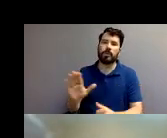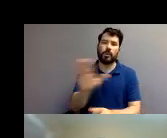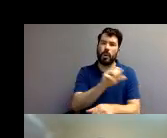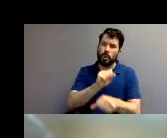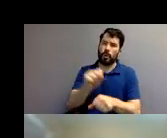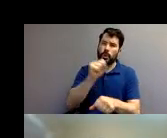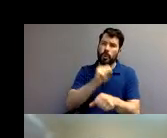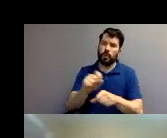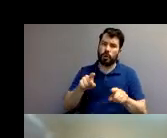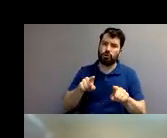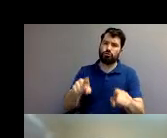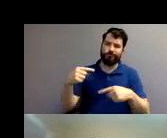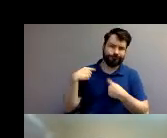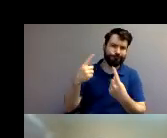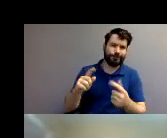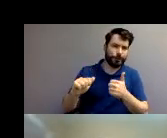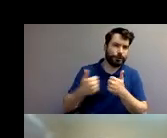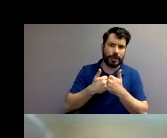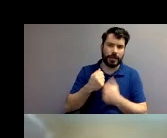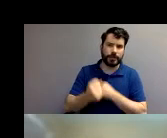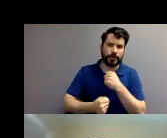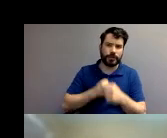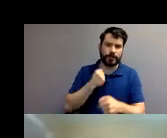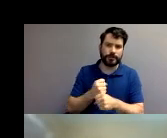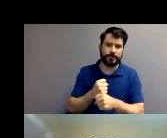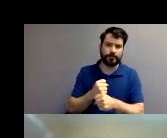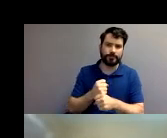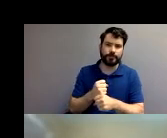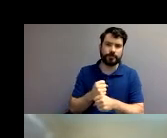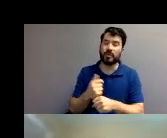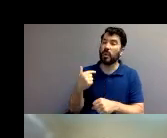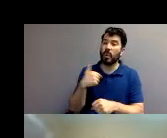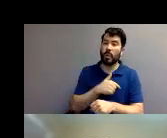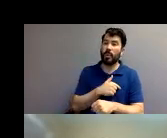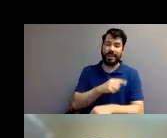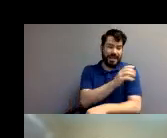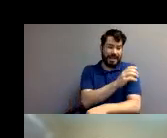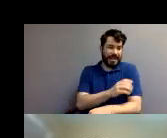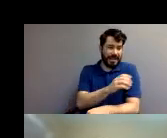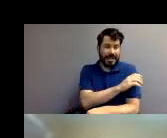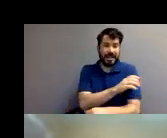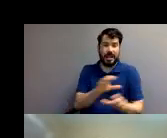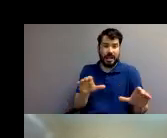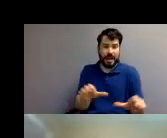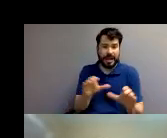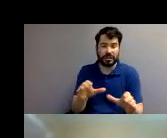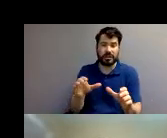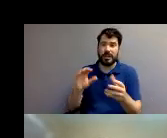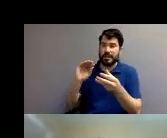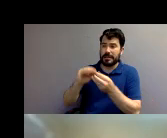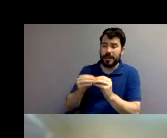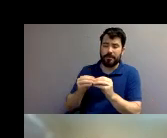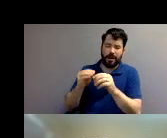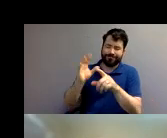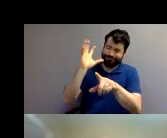challenging year. We have surpassed the clinical activities and volumes we are